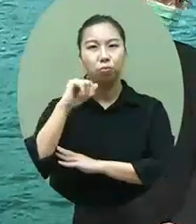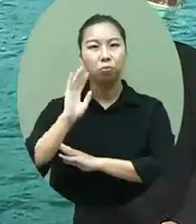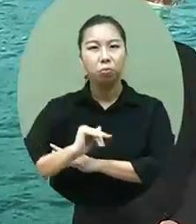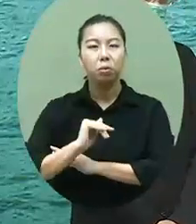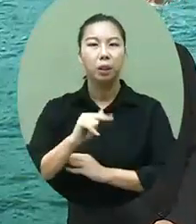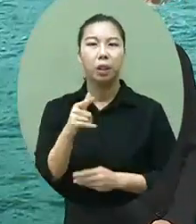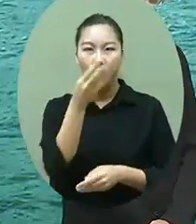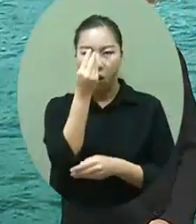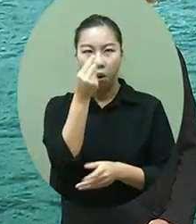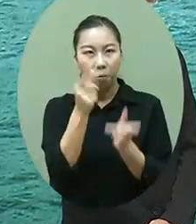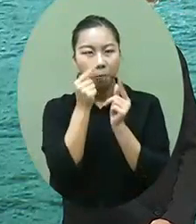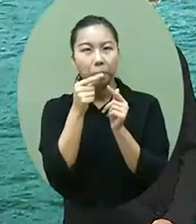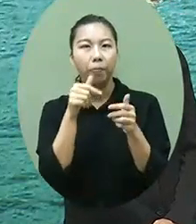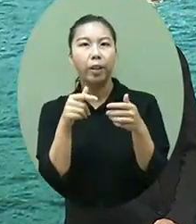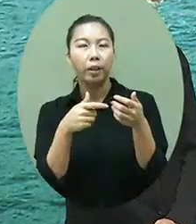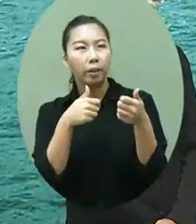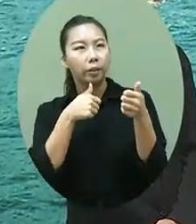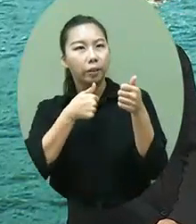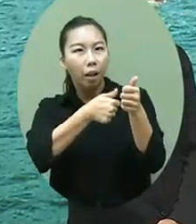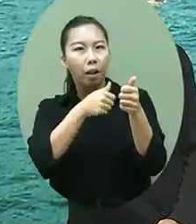the secretary to